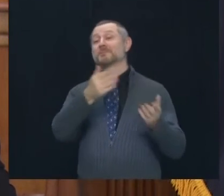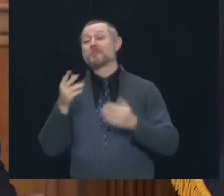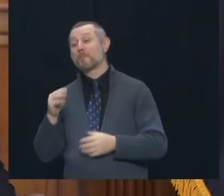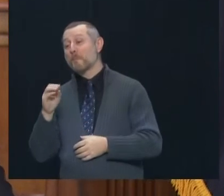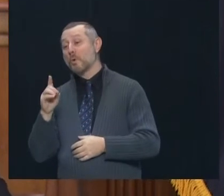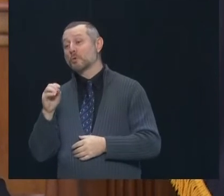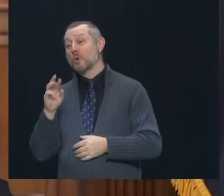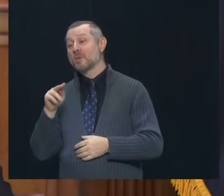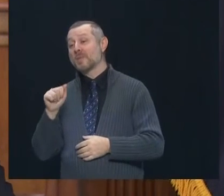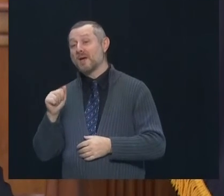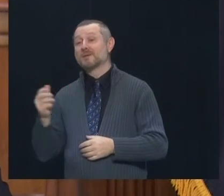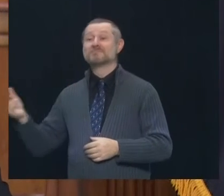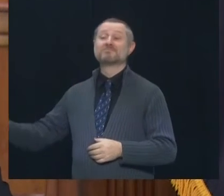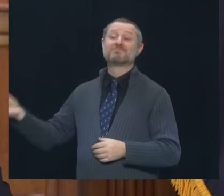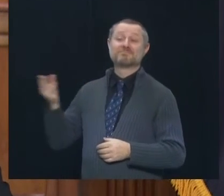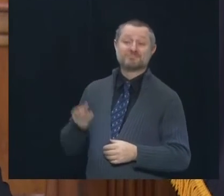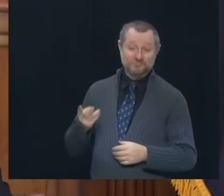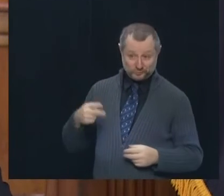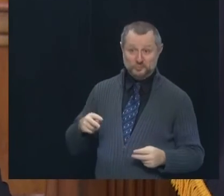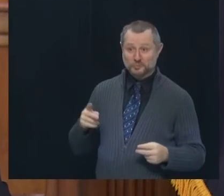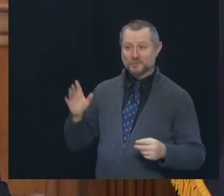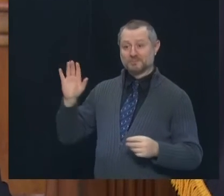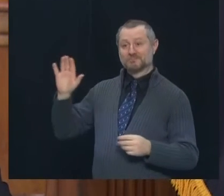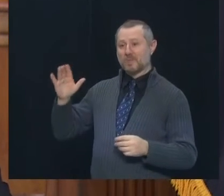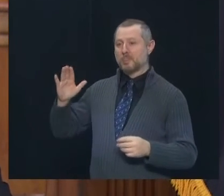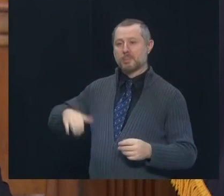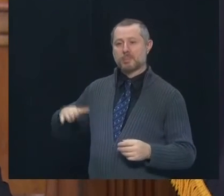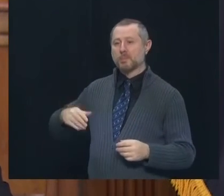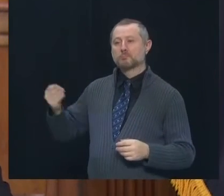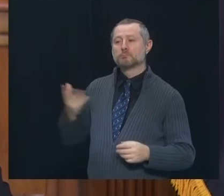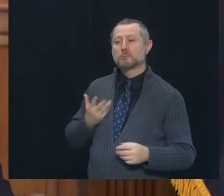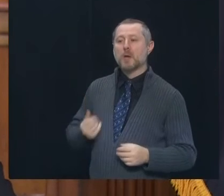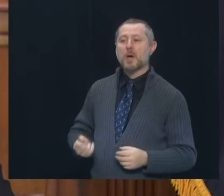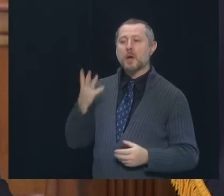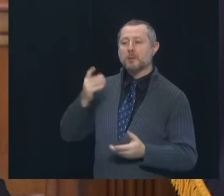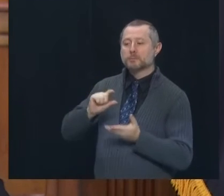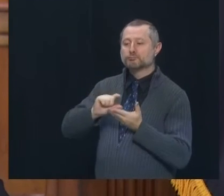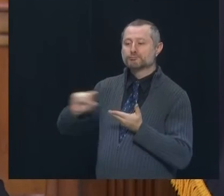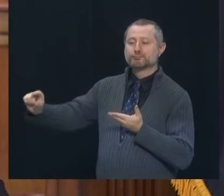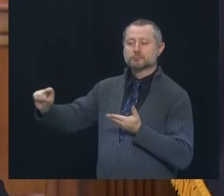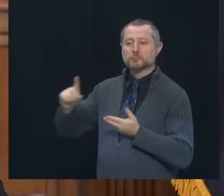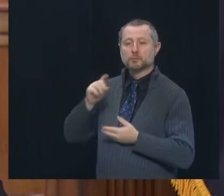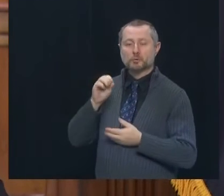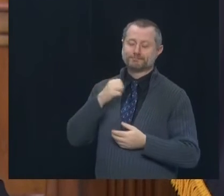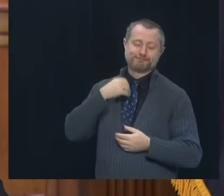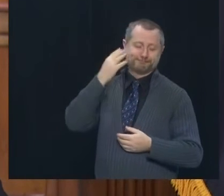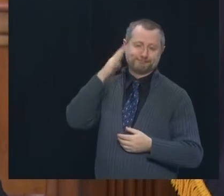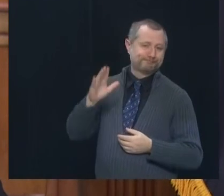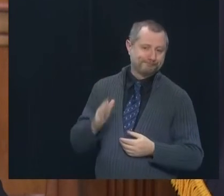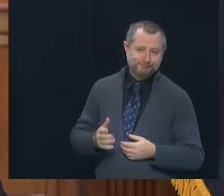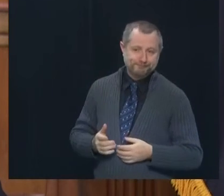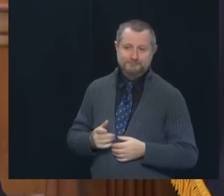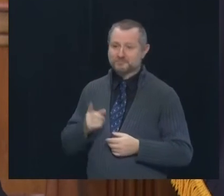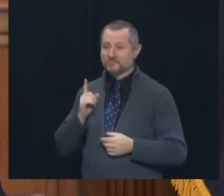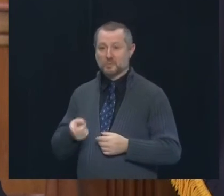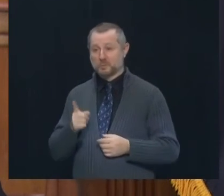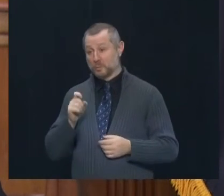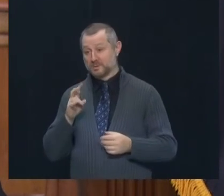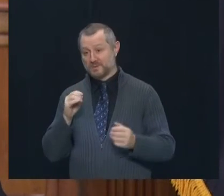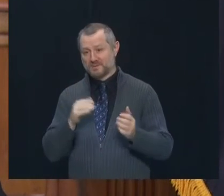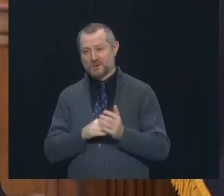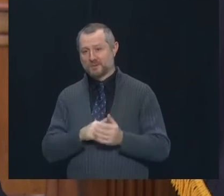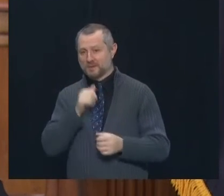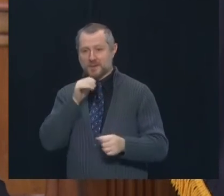They haven't given us a number yet, but You're right, the 170 doesn't even cover